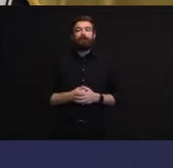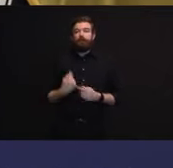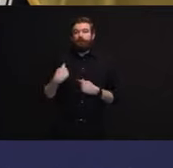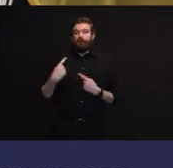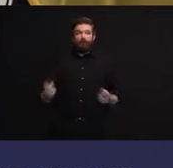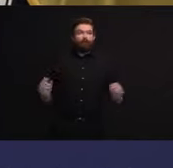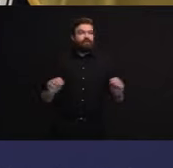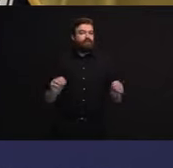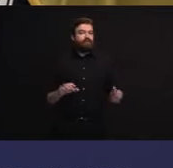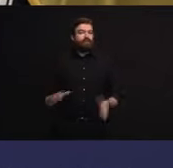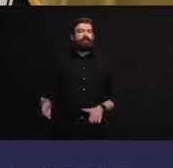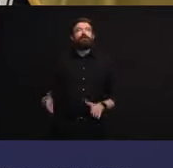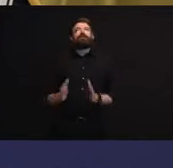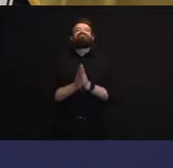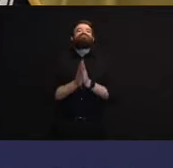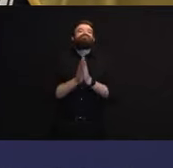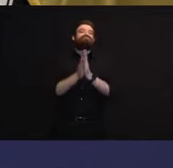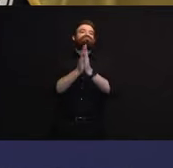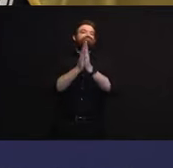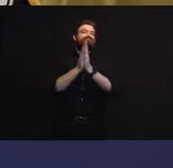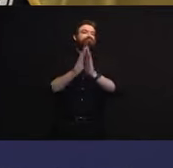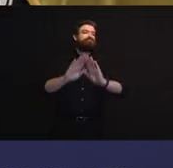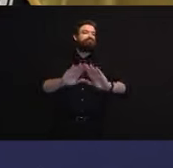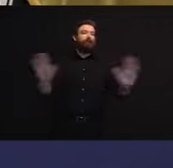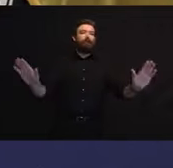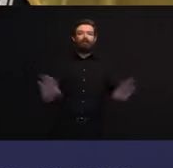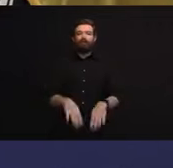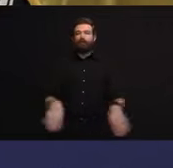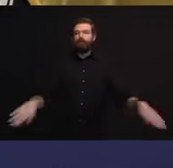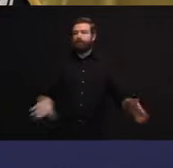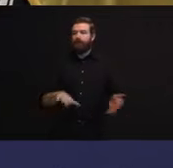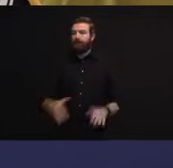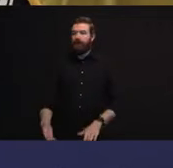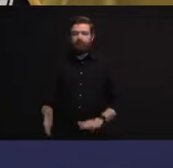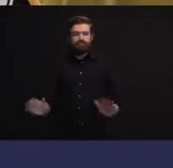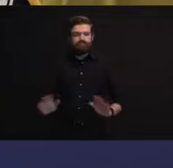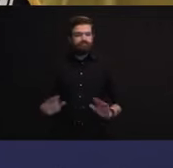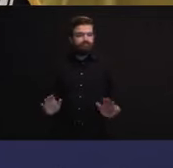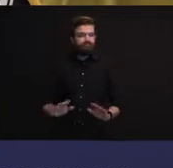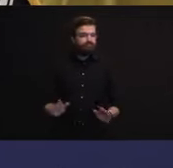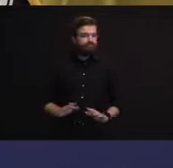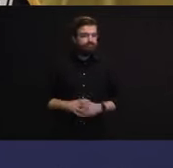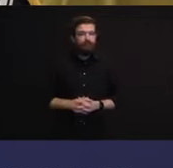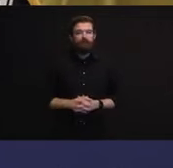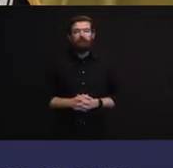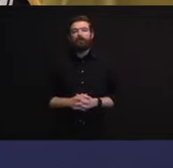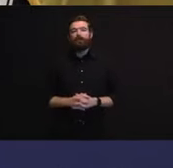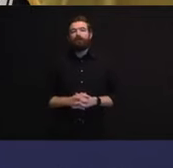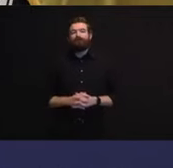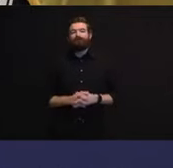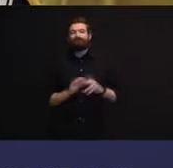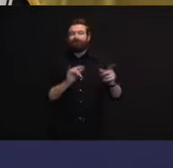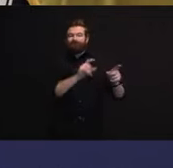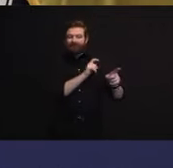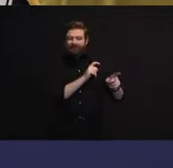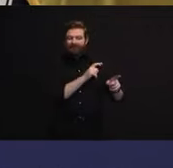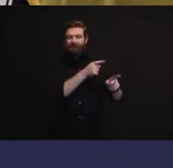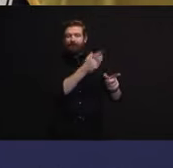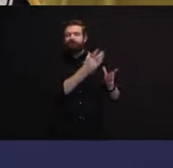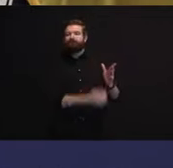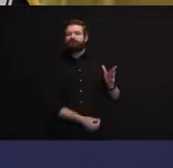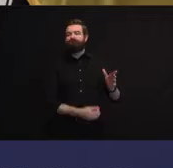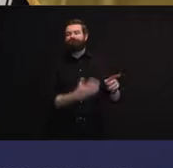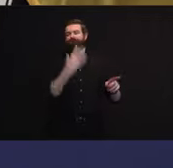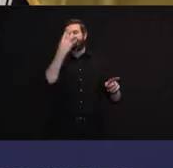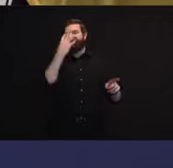stays that way. Pat, again, heavy hearts with the Homeyer family. We got some nasty weather, particularly for down south in our